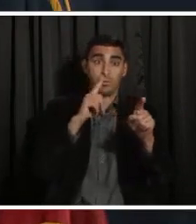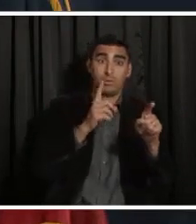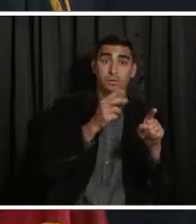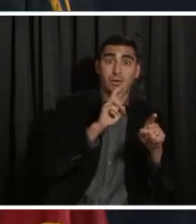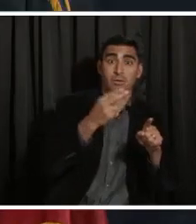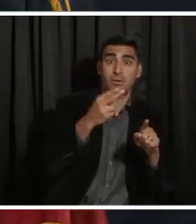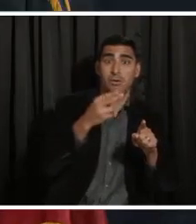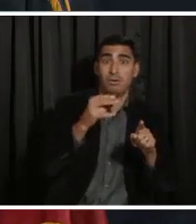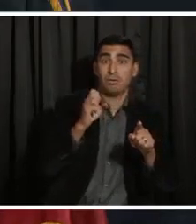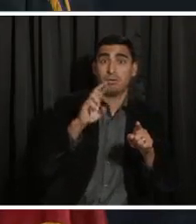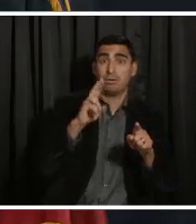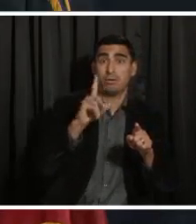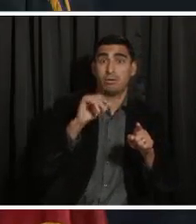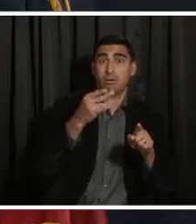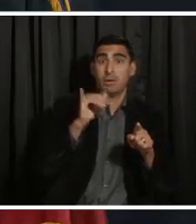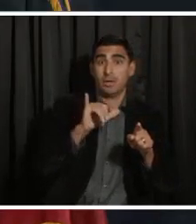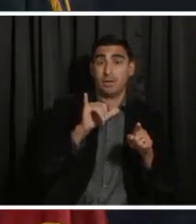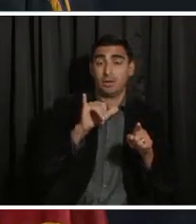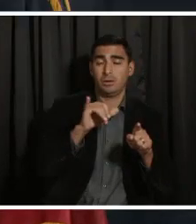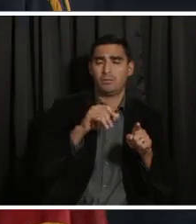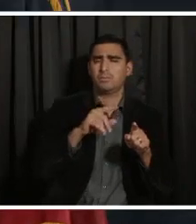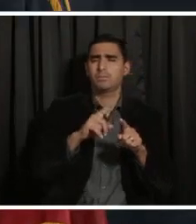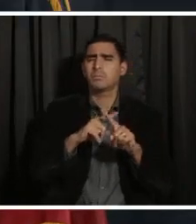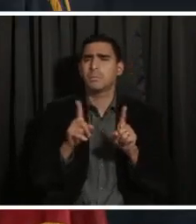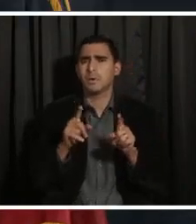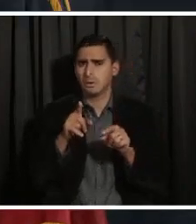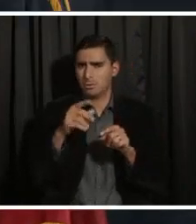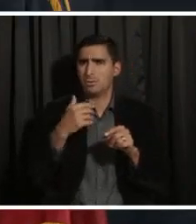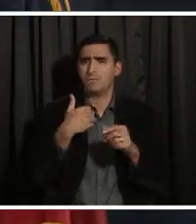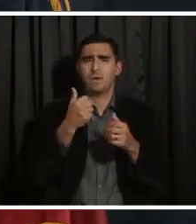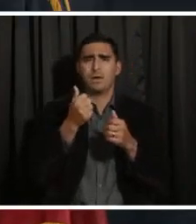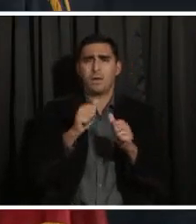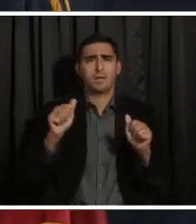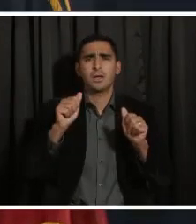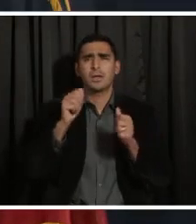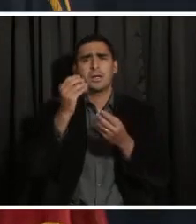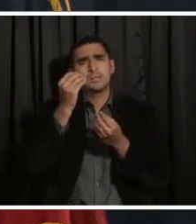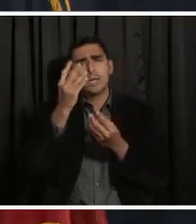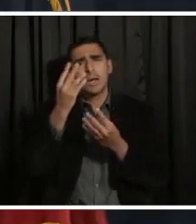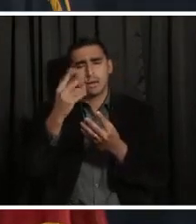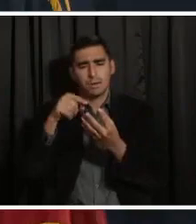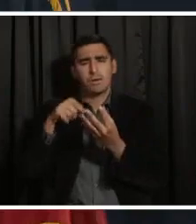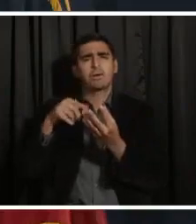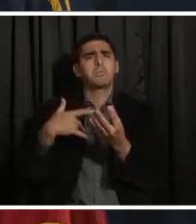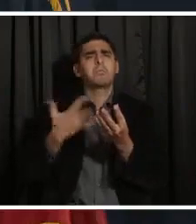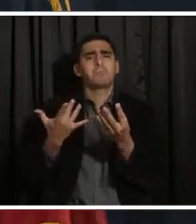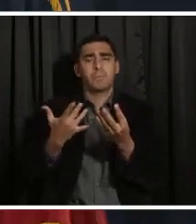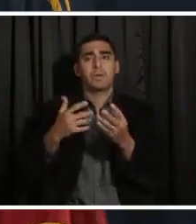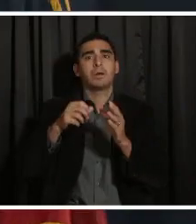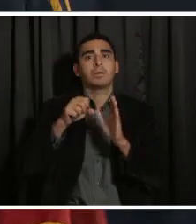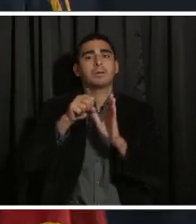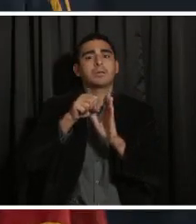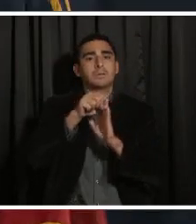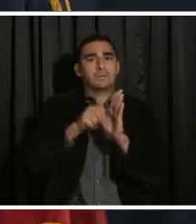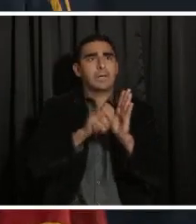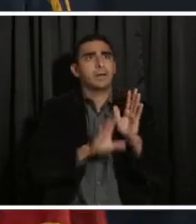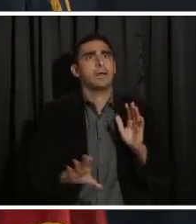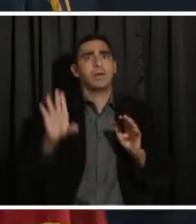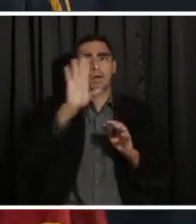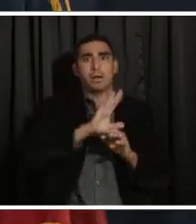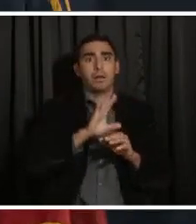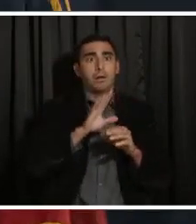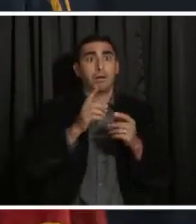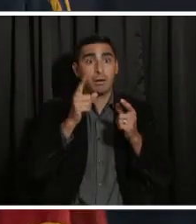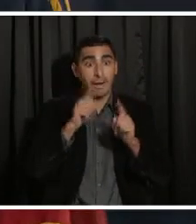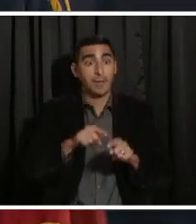Herlihy, but do we have any data statewide about breakthrough cases and what vaccine